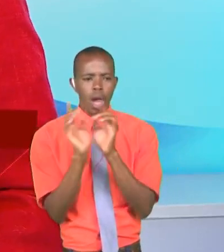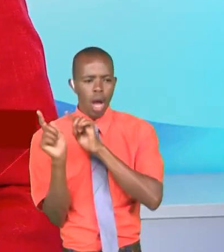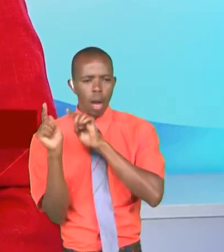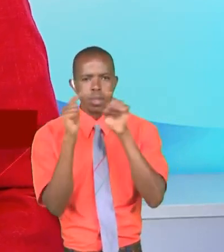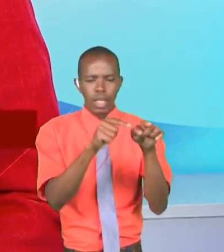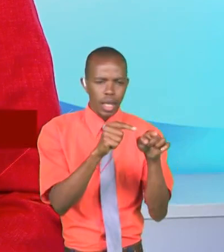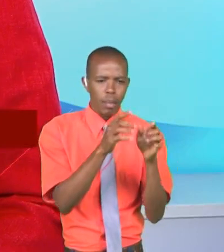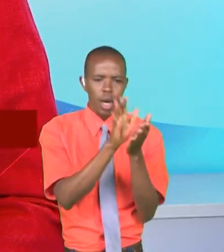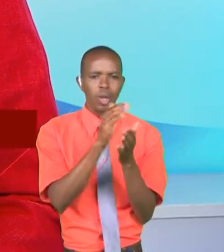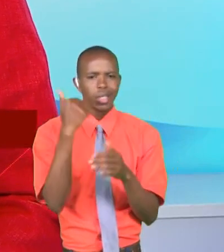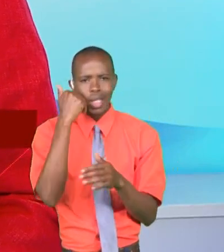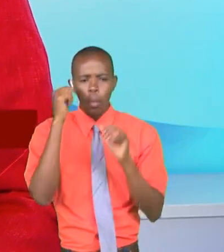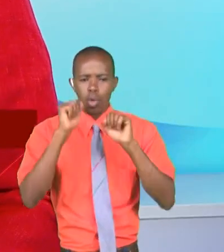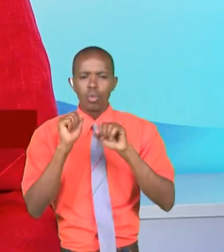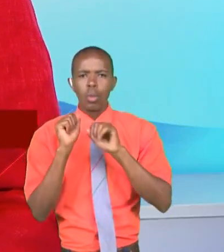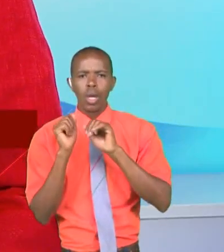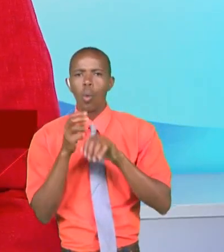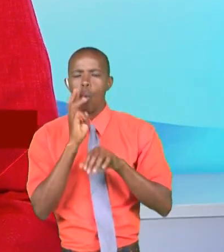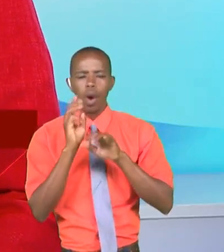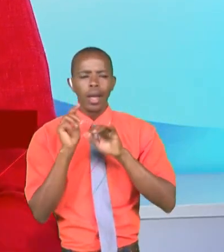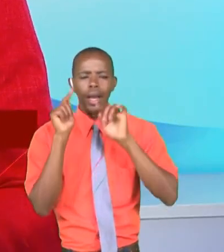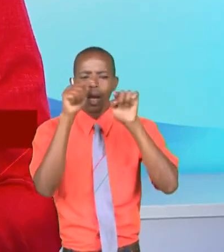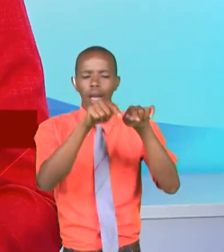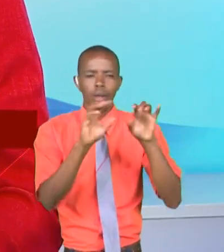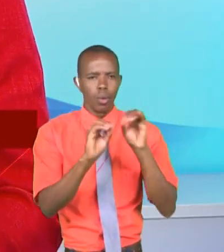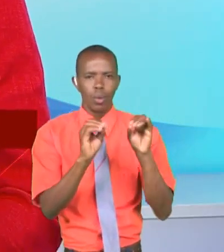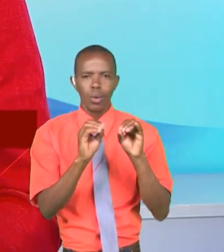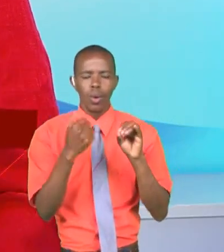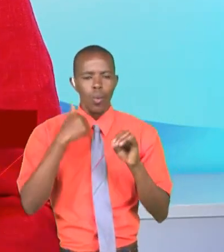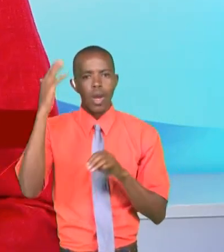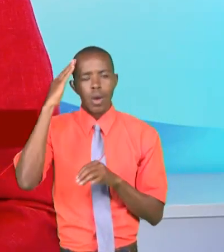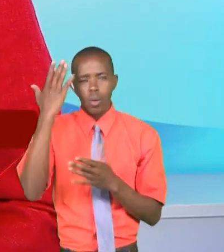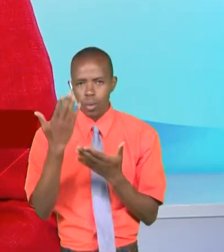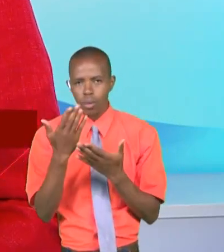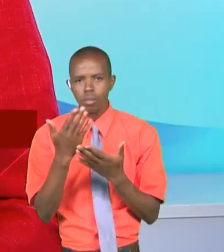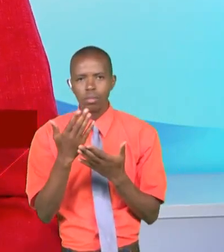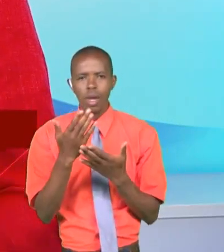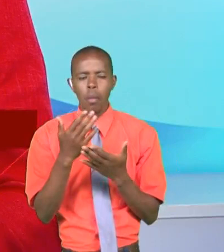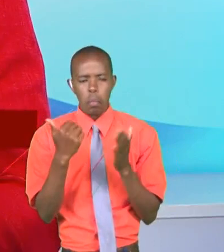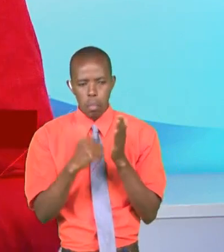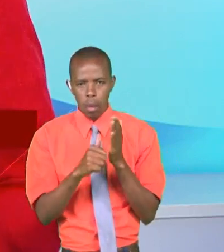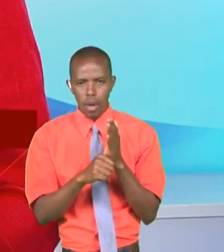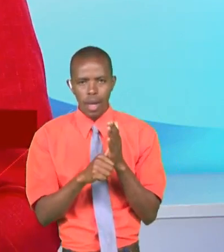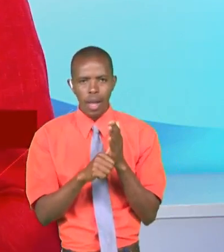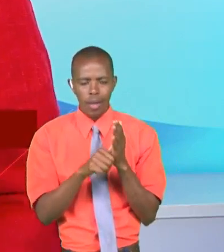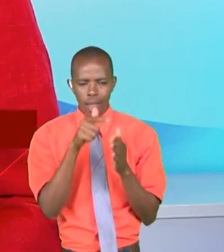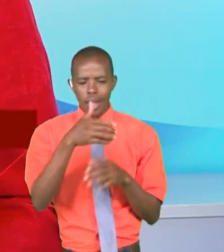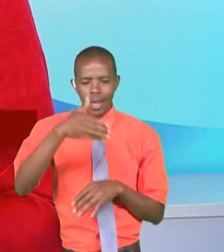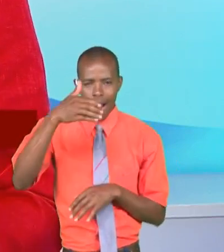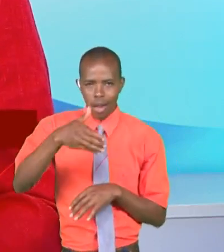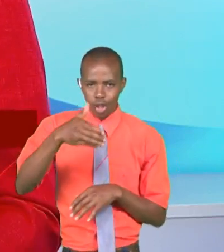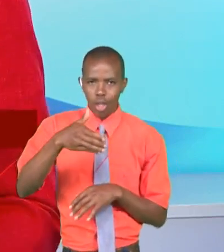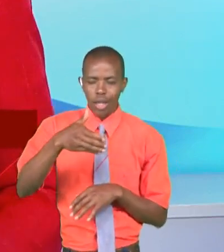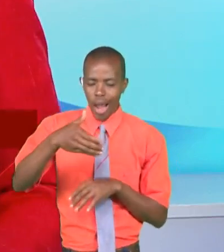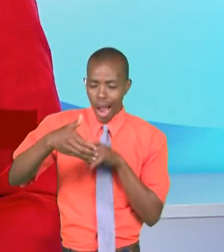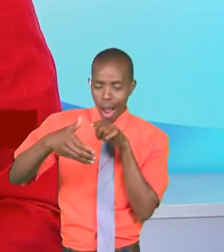the crocodile is sick, will you doubt that? Of course you can't doubt that. So we know for sure that there's trouble within the handshake, and it is